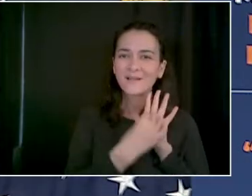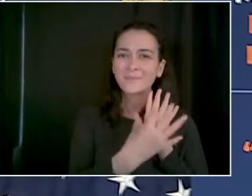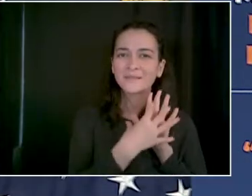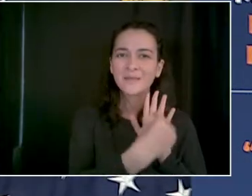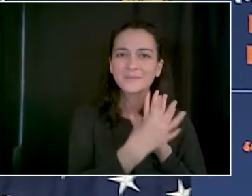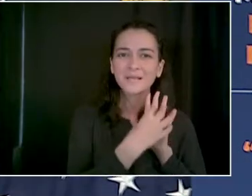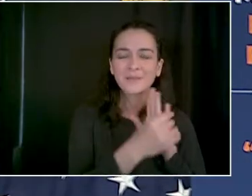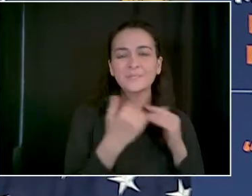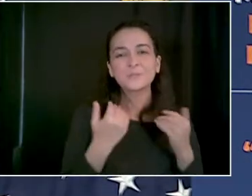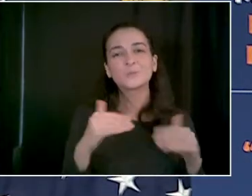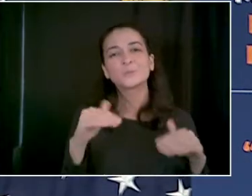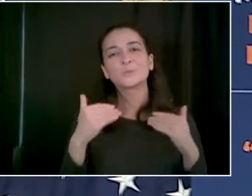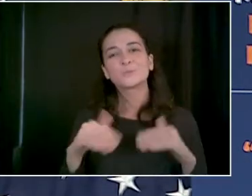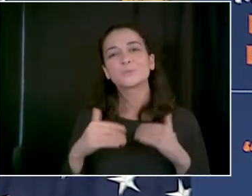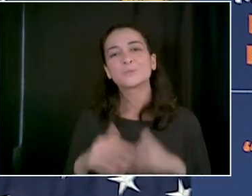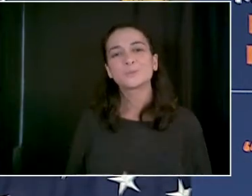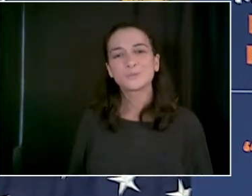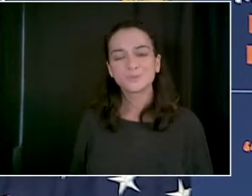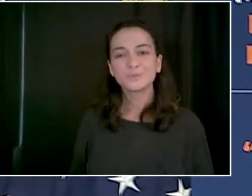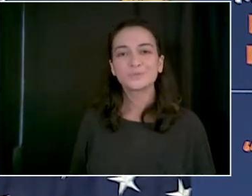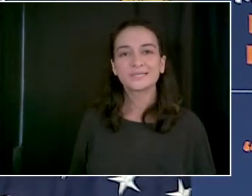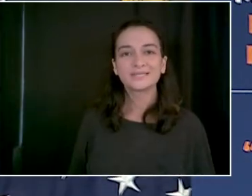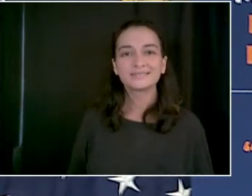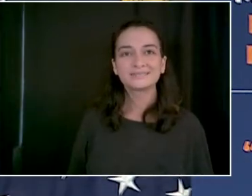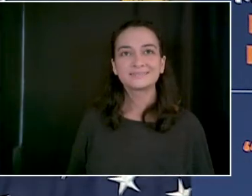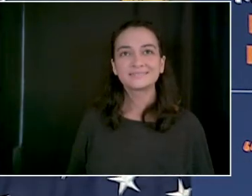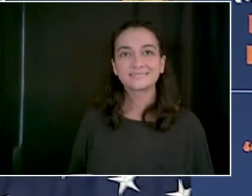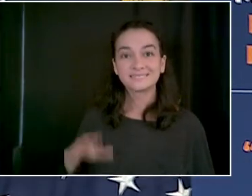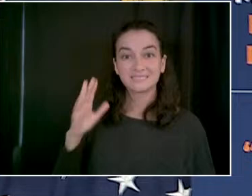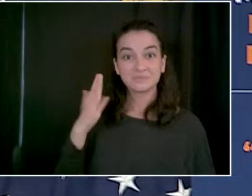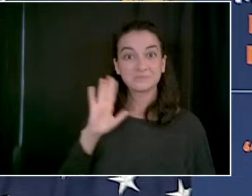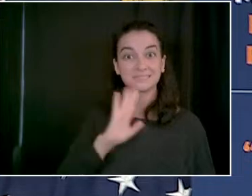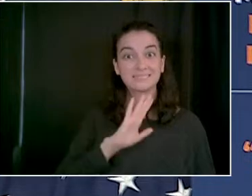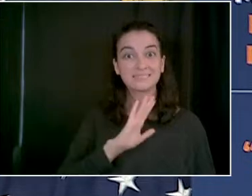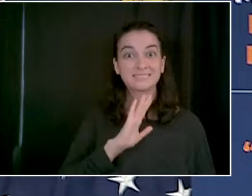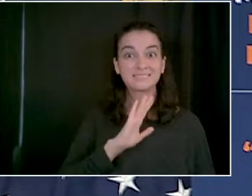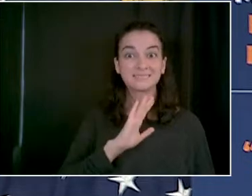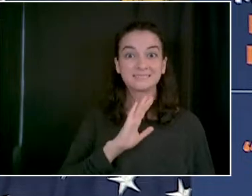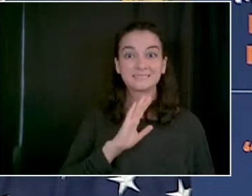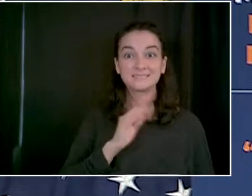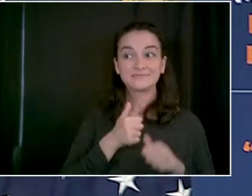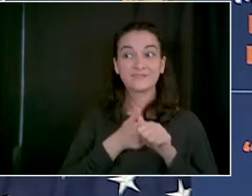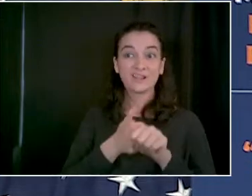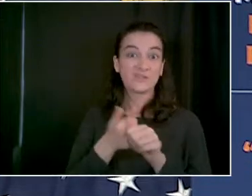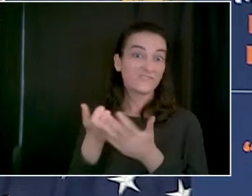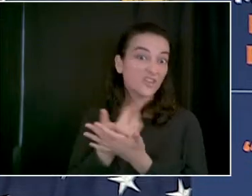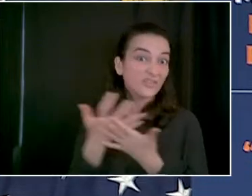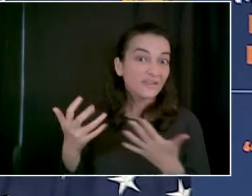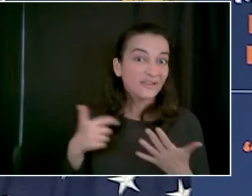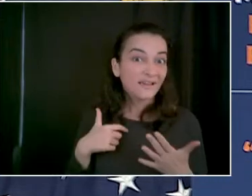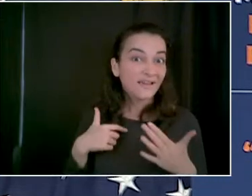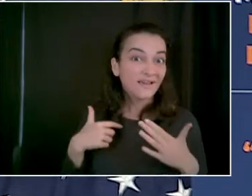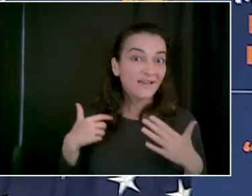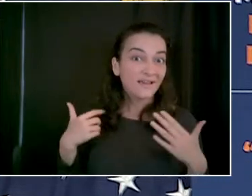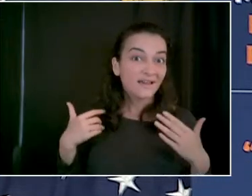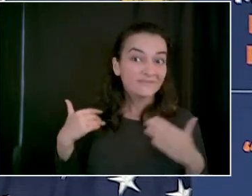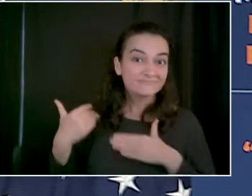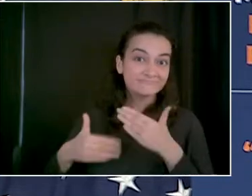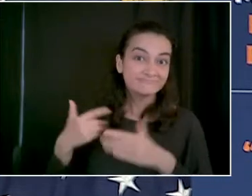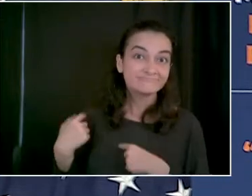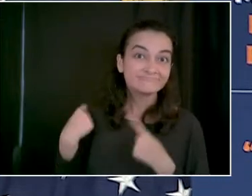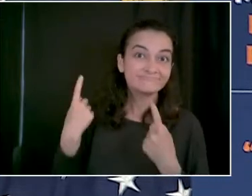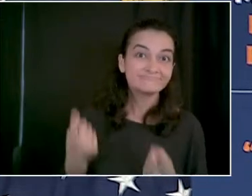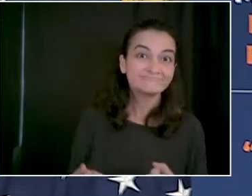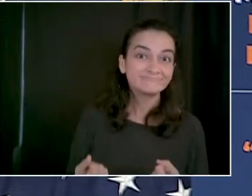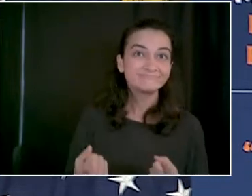me? It just seems like he is like, I'm just going to check the box. I'm going to show up in a black church and tweet it out and